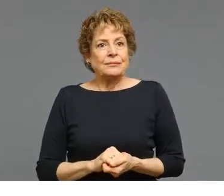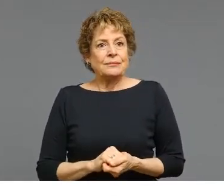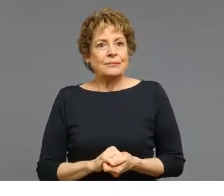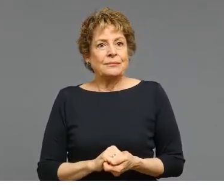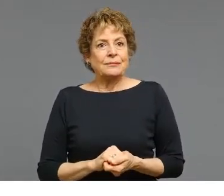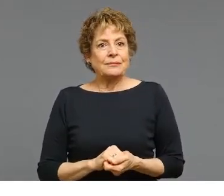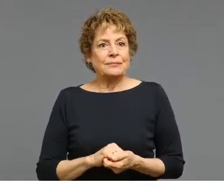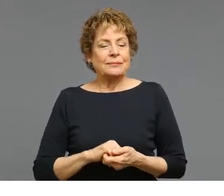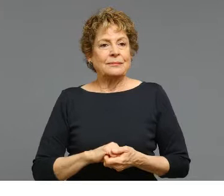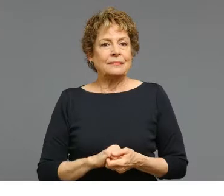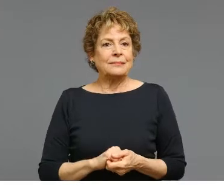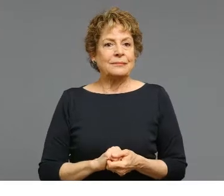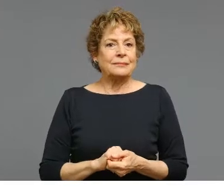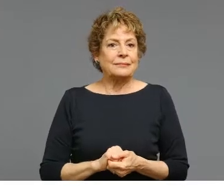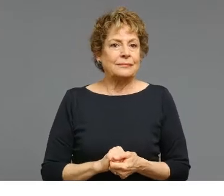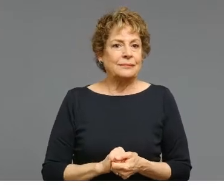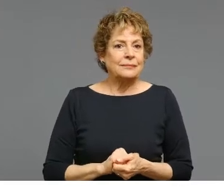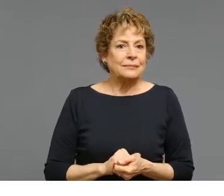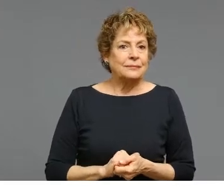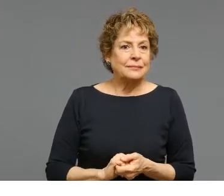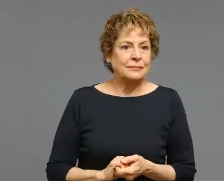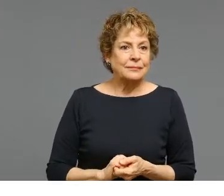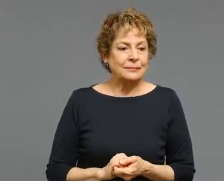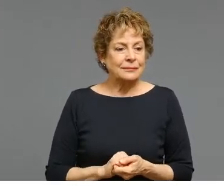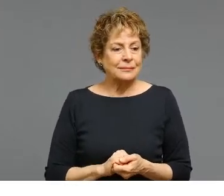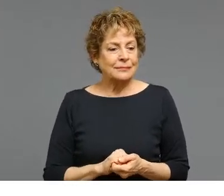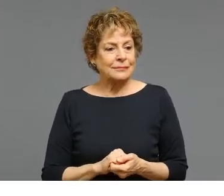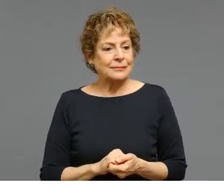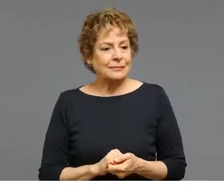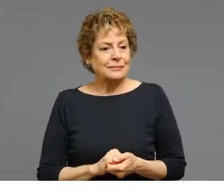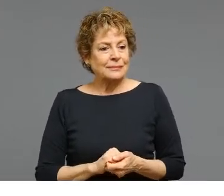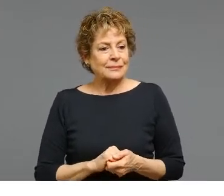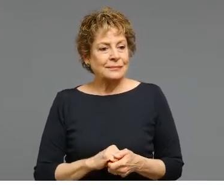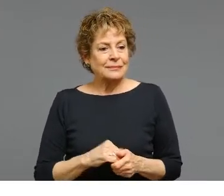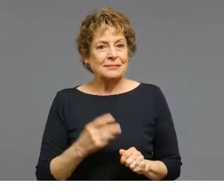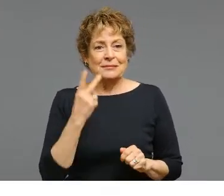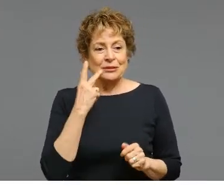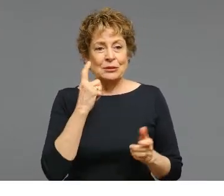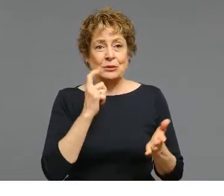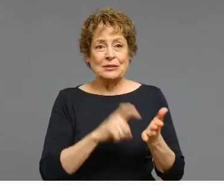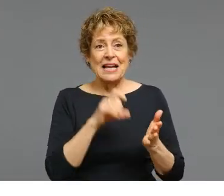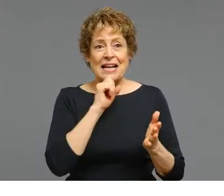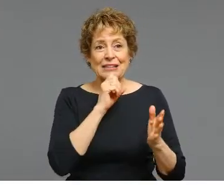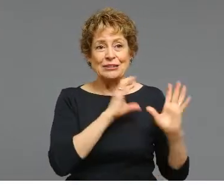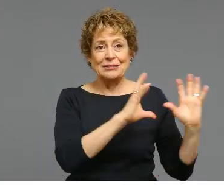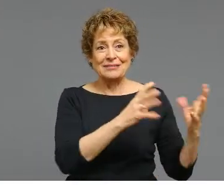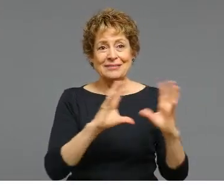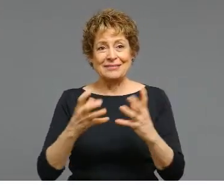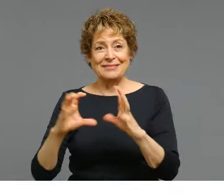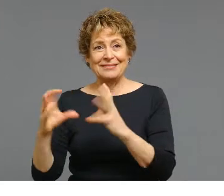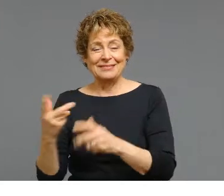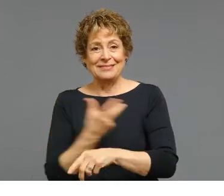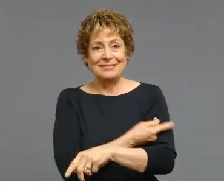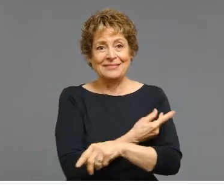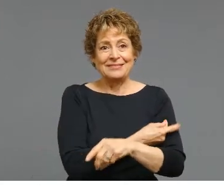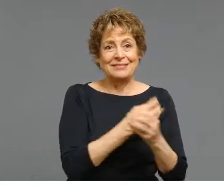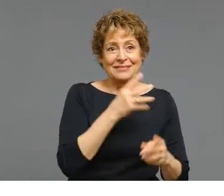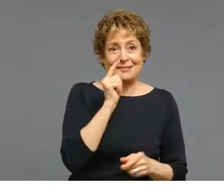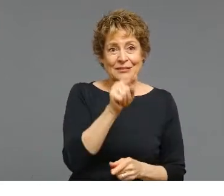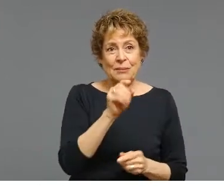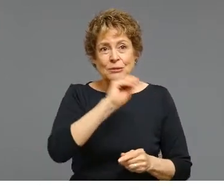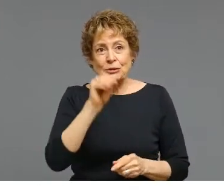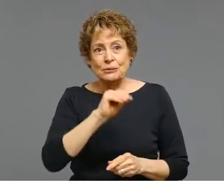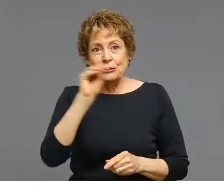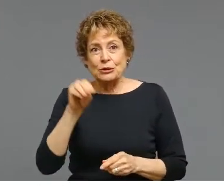On our dashboard, you can also look at the vaccine coverage by age, and so we've broken it down into age groups.